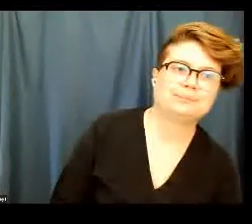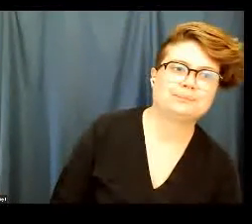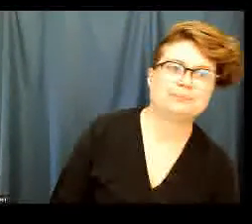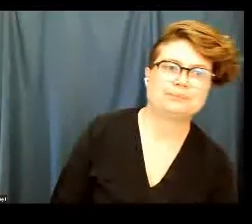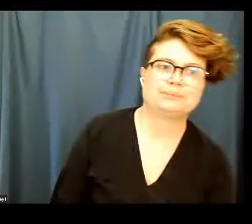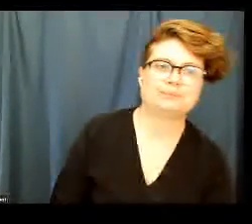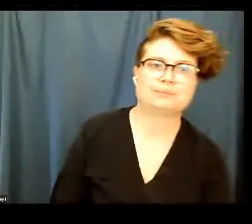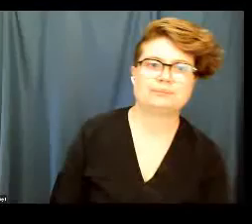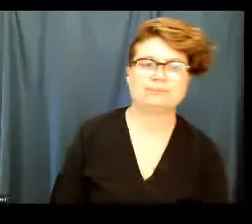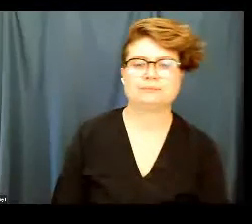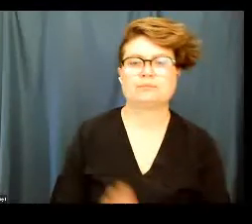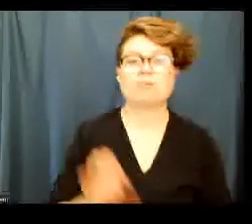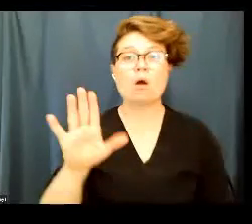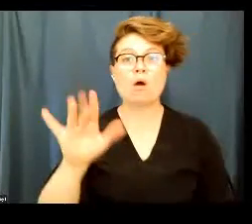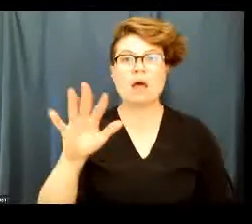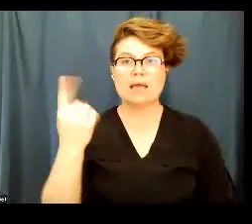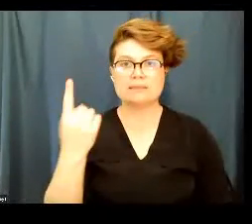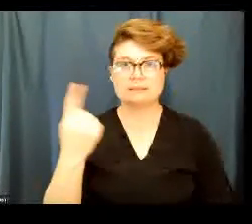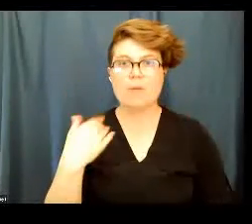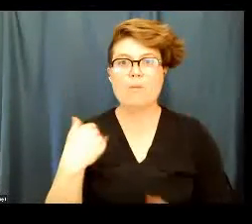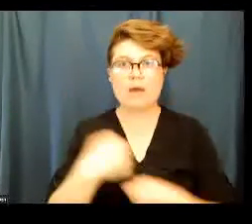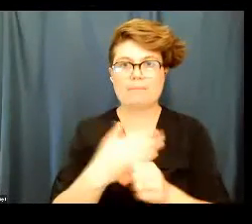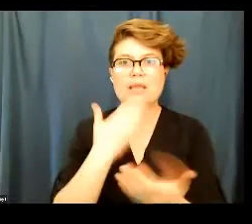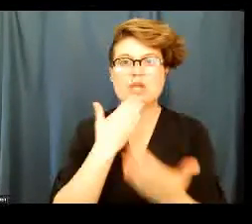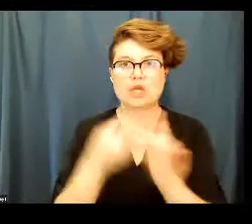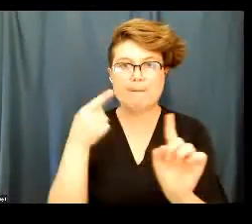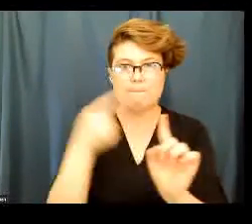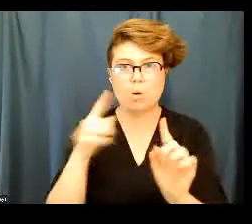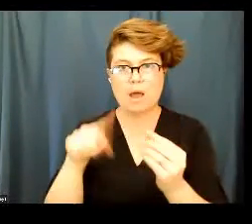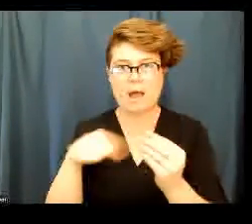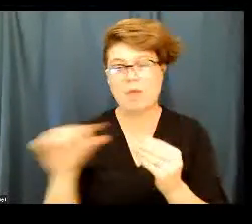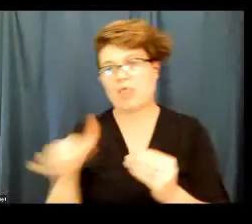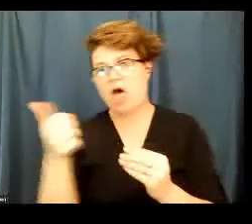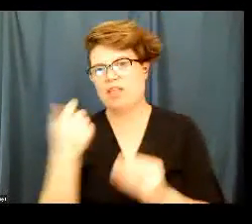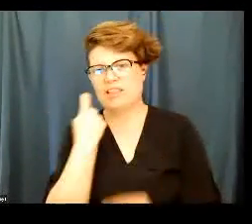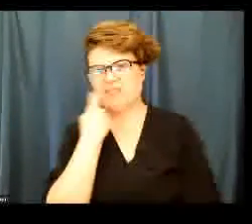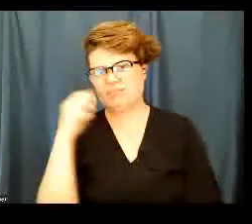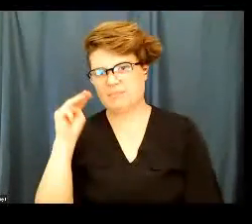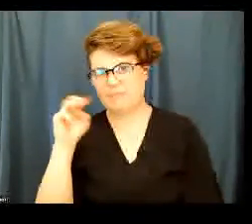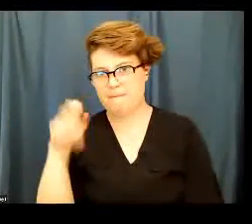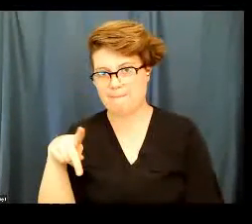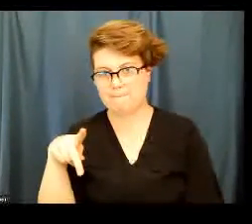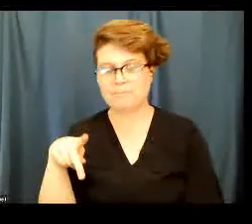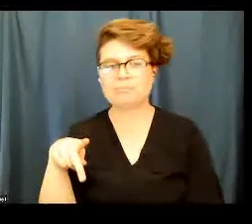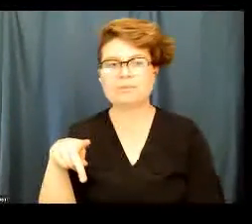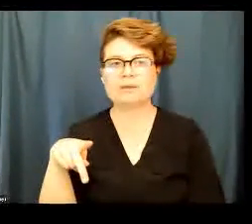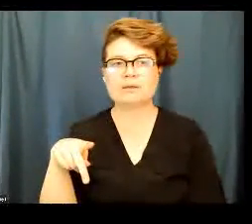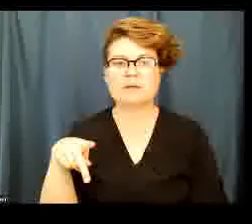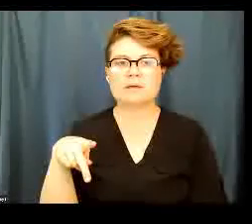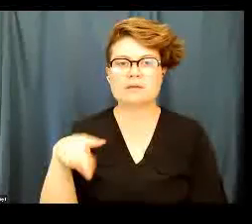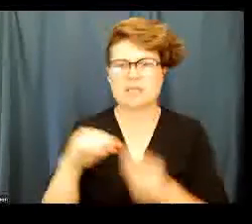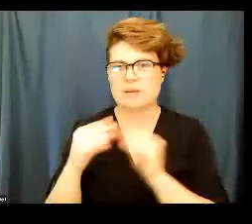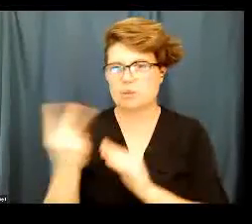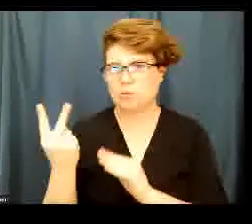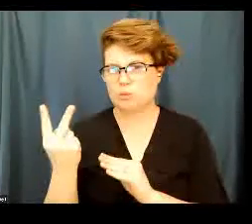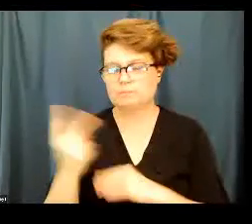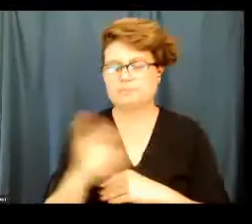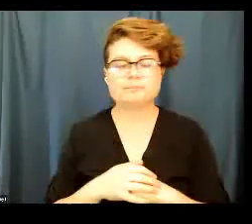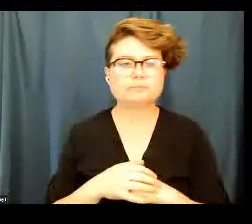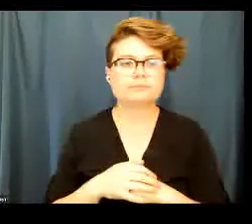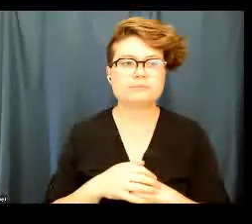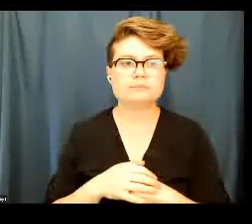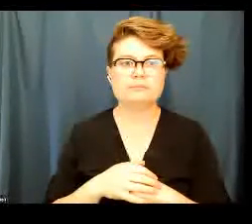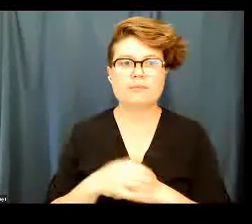Oh yes, and someone raised a good point about the other map that we just moved on from, but so they have,